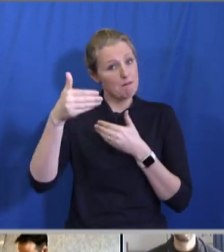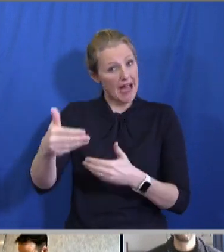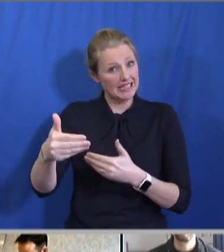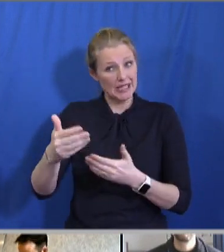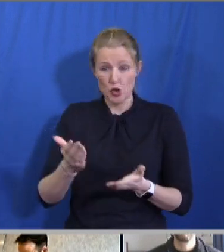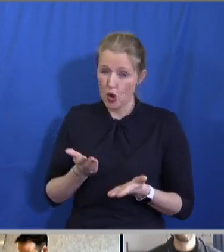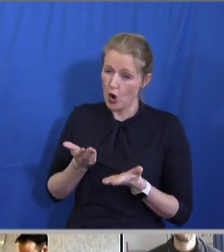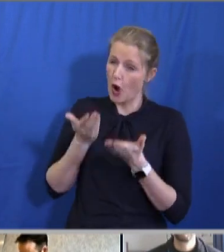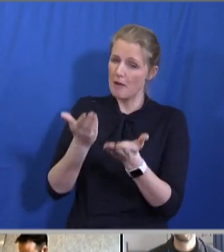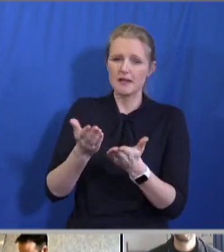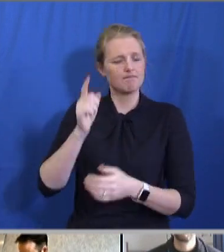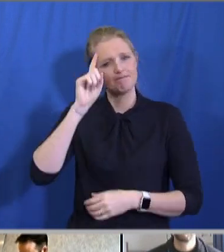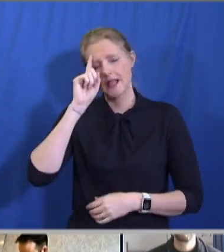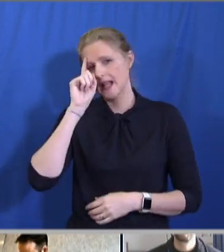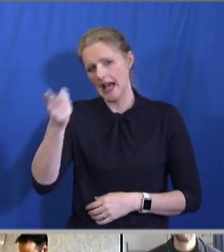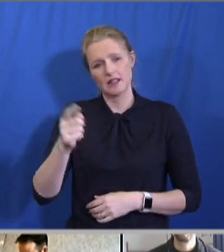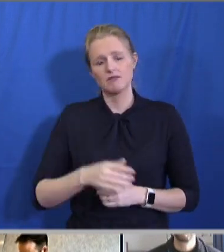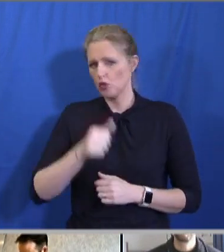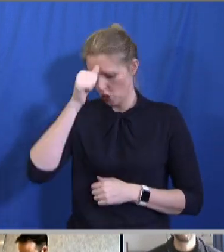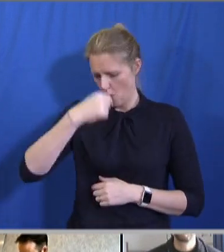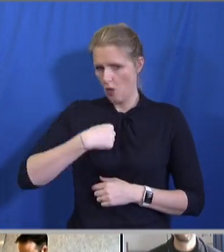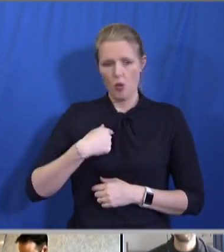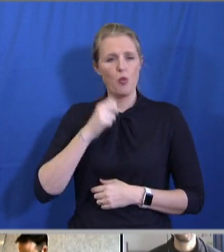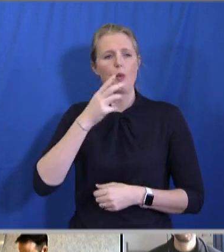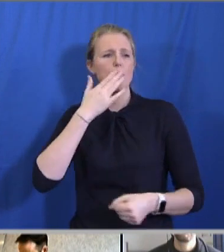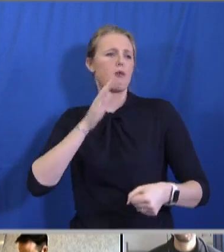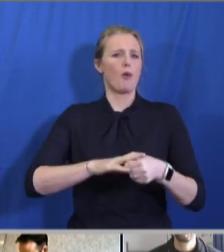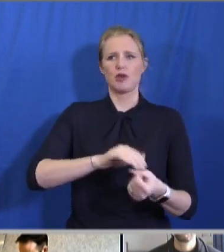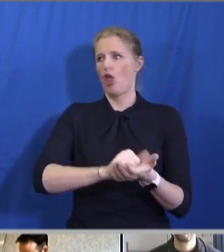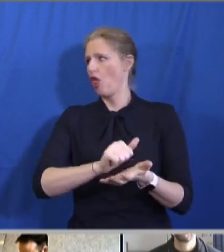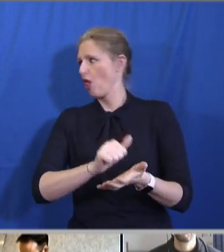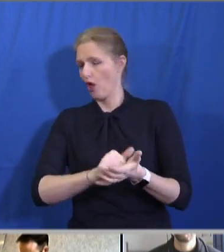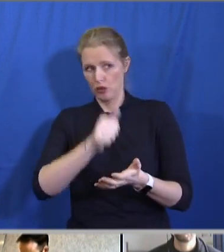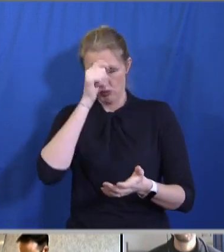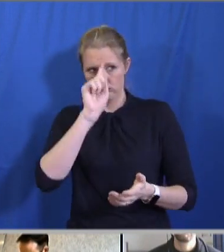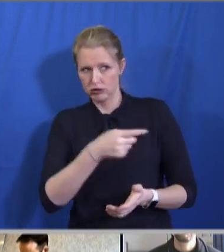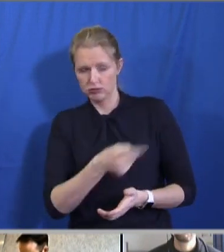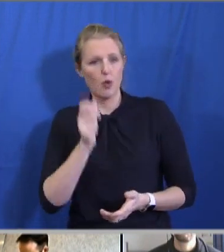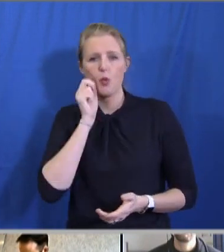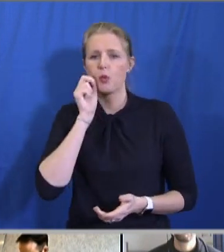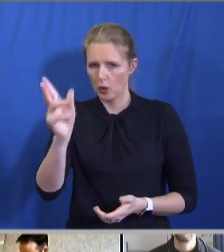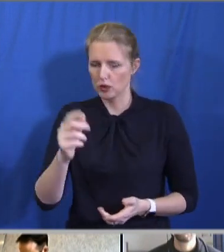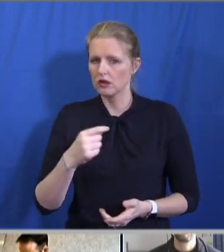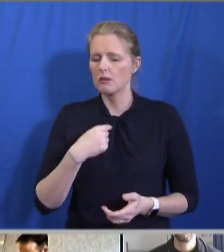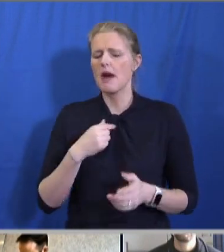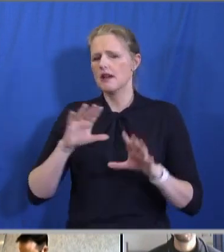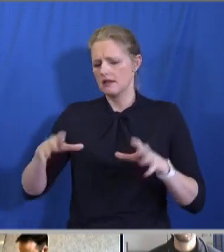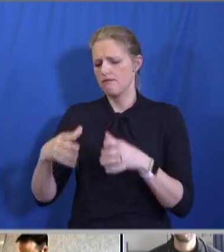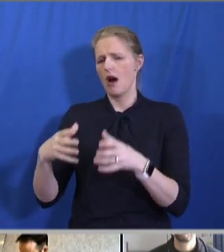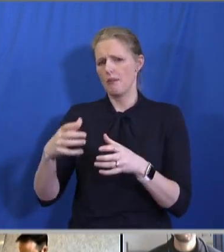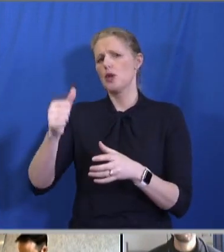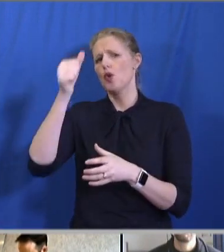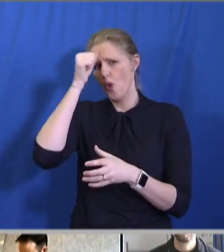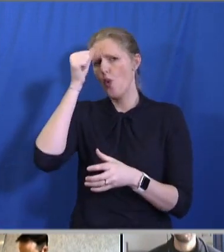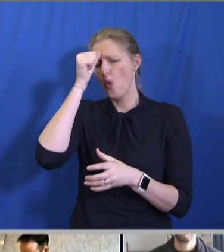known me well enough that I've never made a promise that I'll not stand over. But we do, in the department, value what it has done and what it